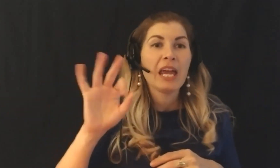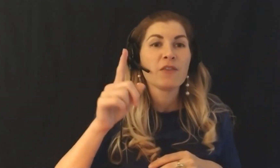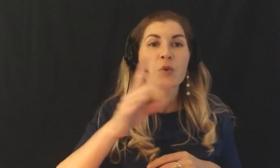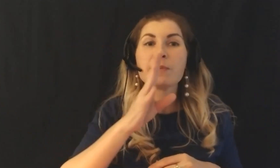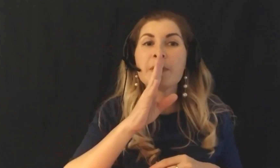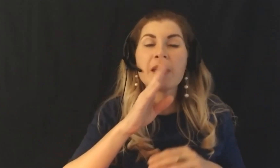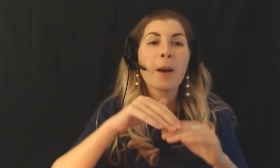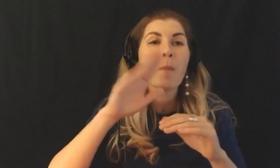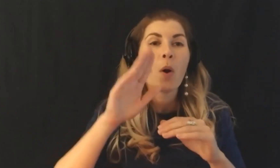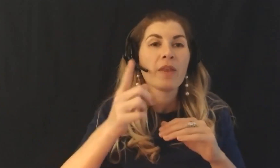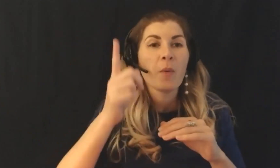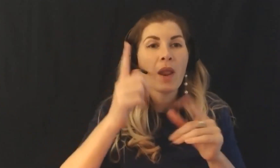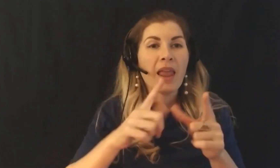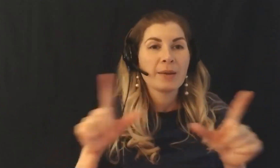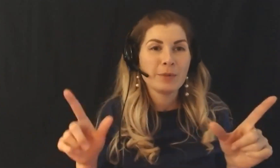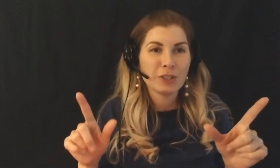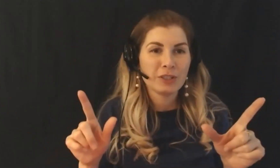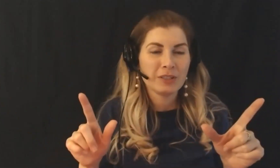more than one language.